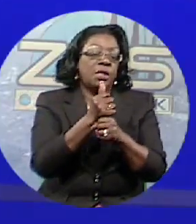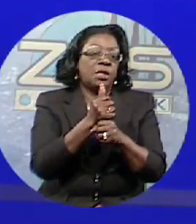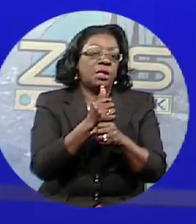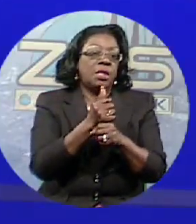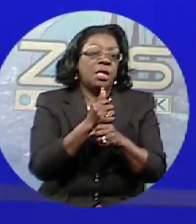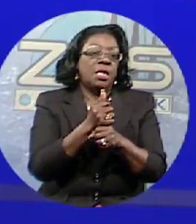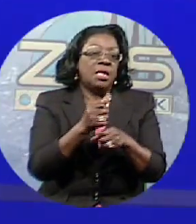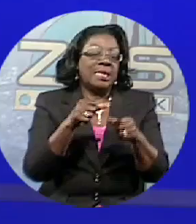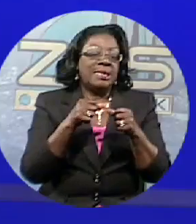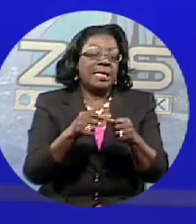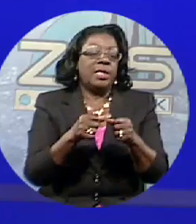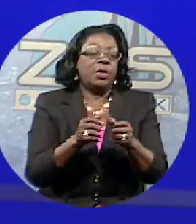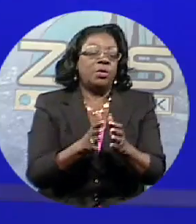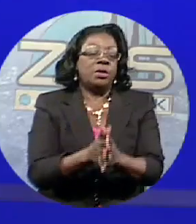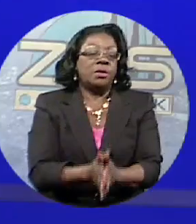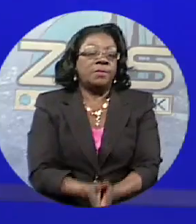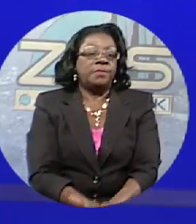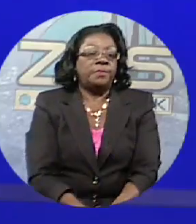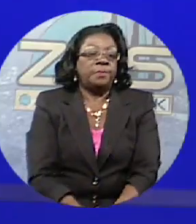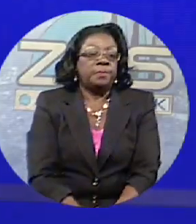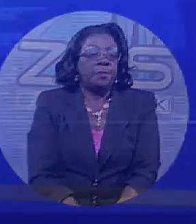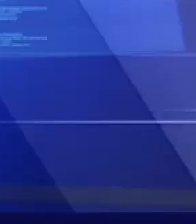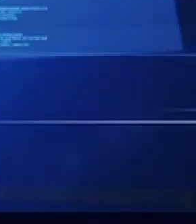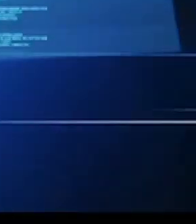tuned. The Bahamas Tonight comes back after the break.